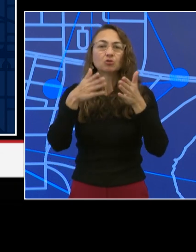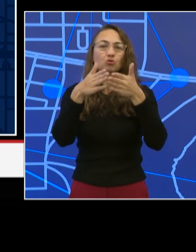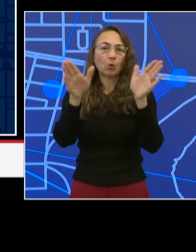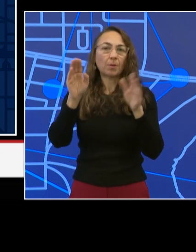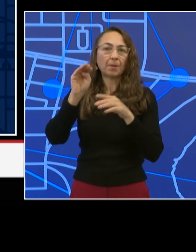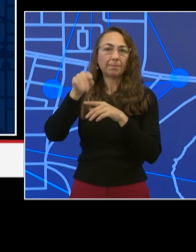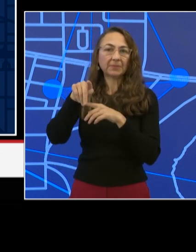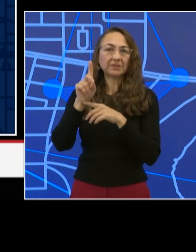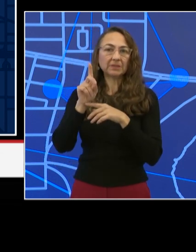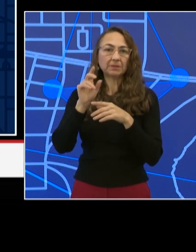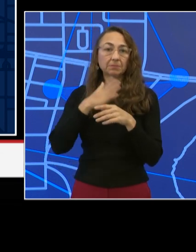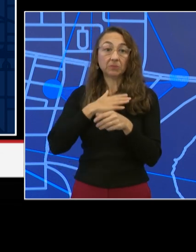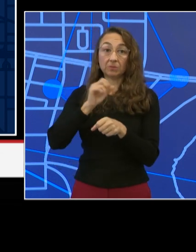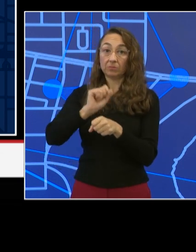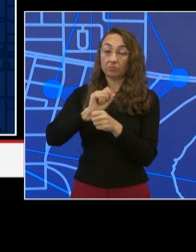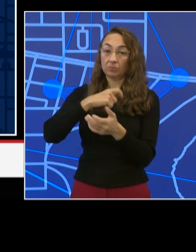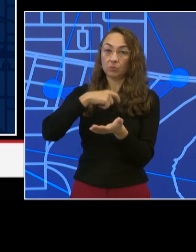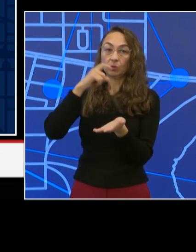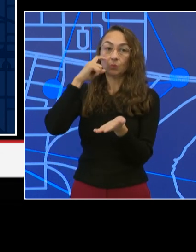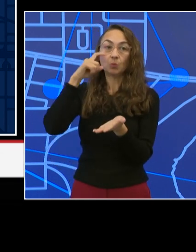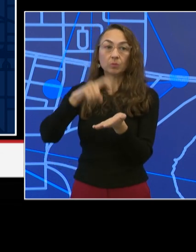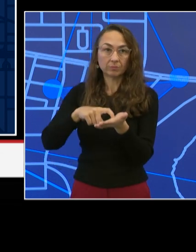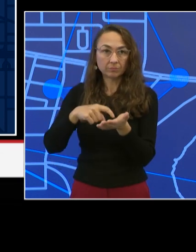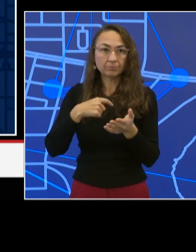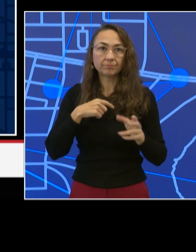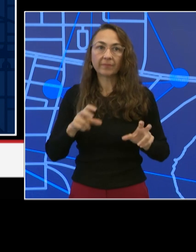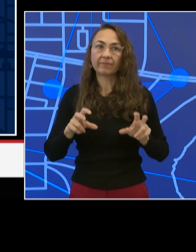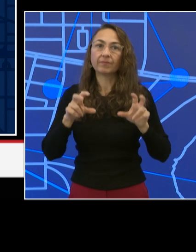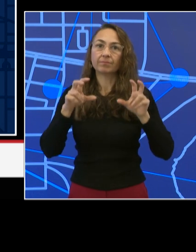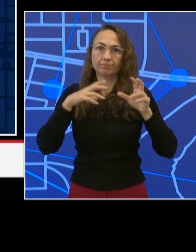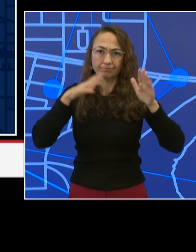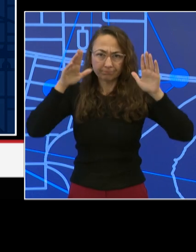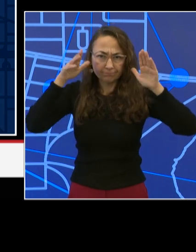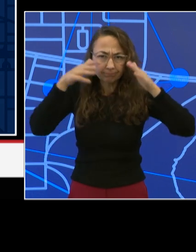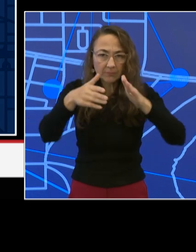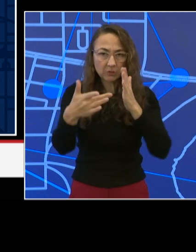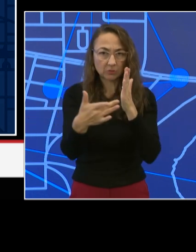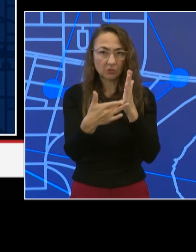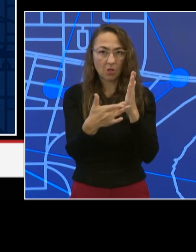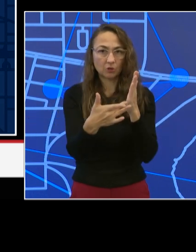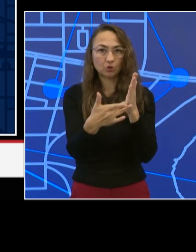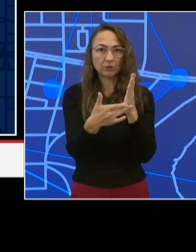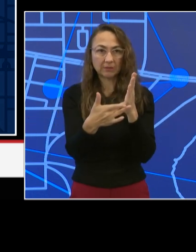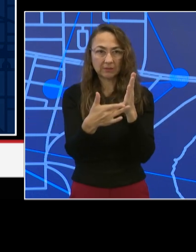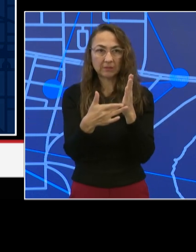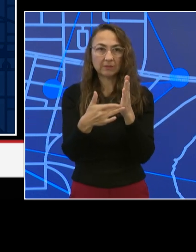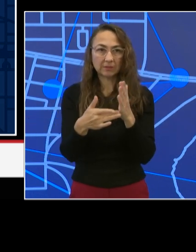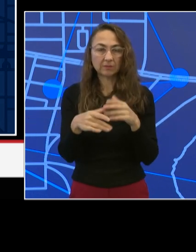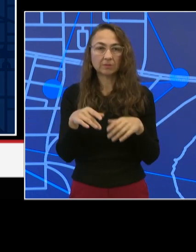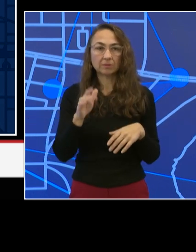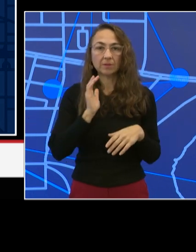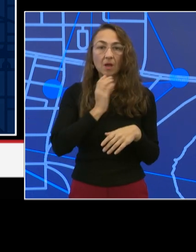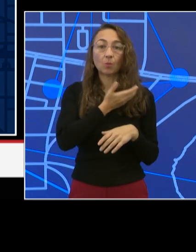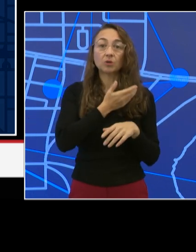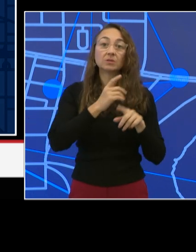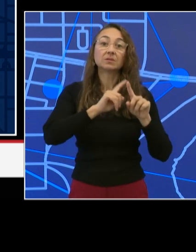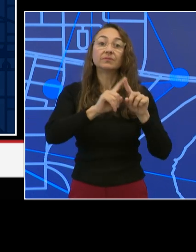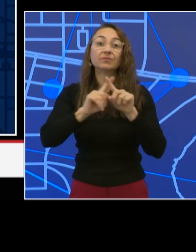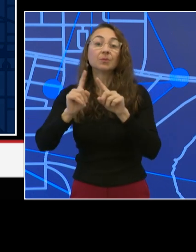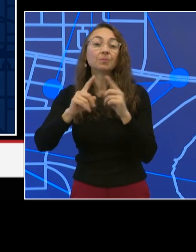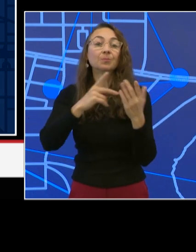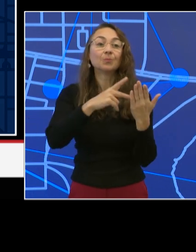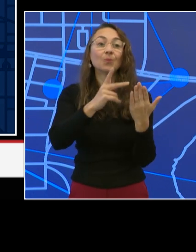in technology. Beyond looking at our crime fighting initiatives, I've worked since day one to